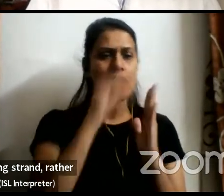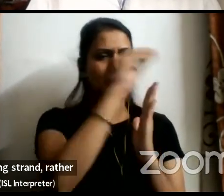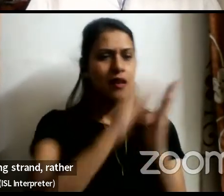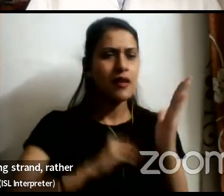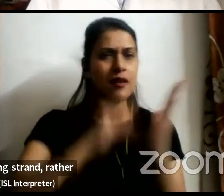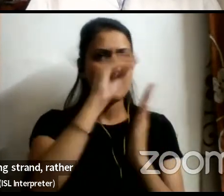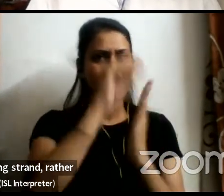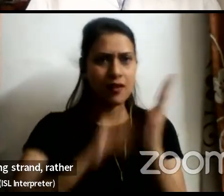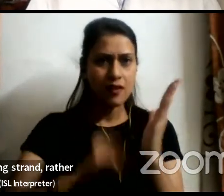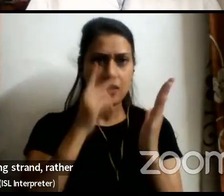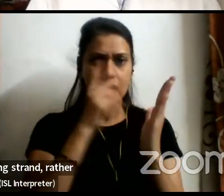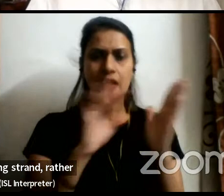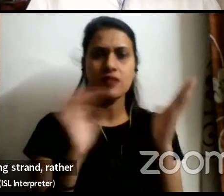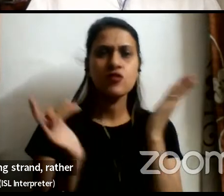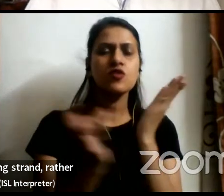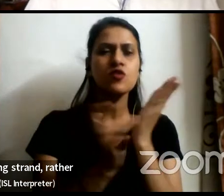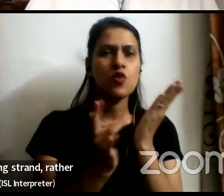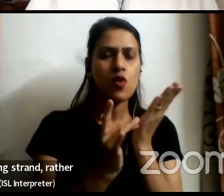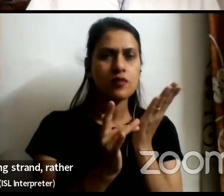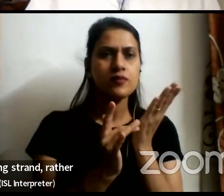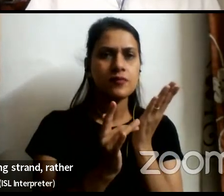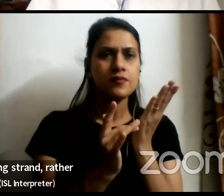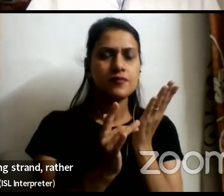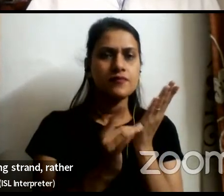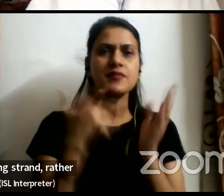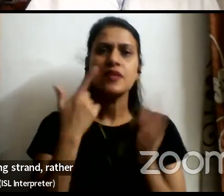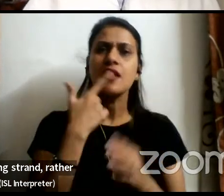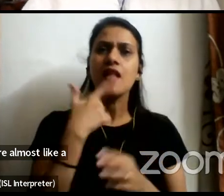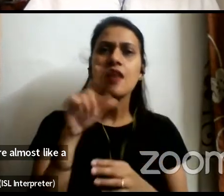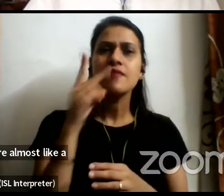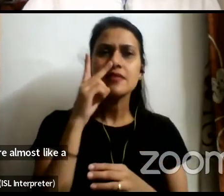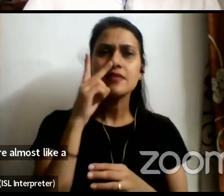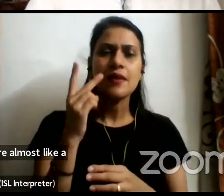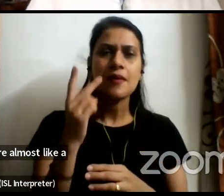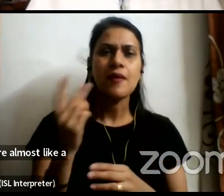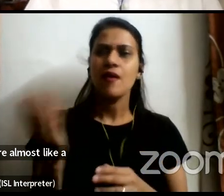they're almost like a technology. It's almost like buying an